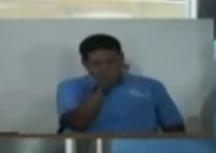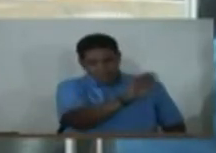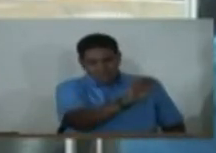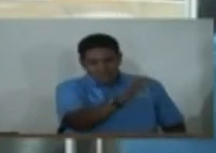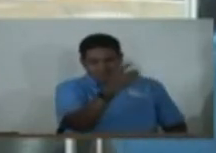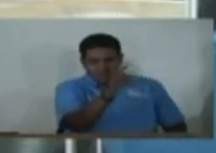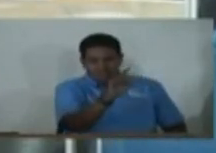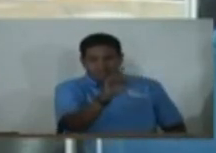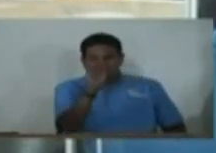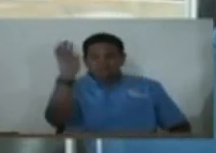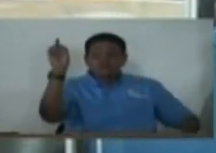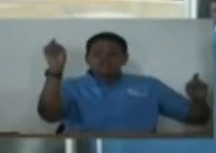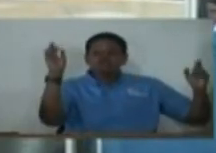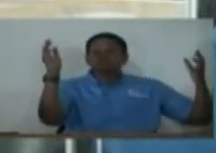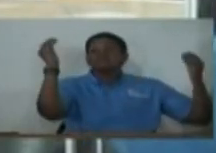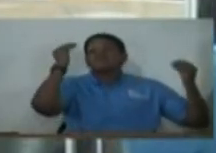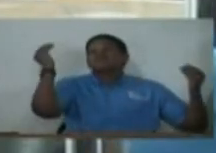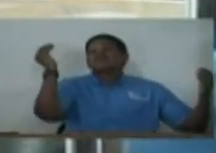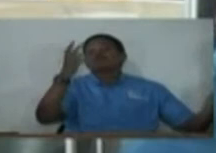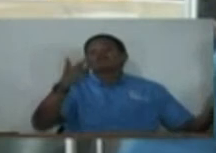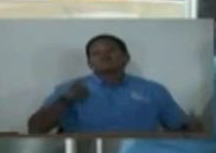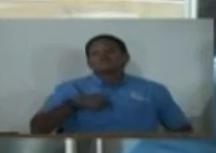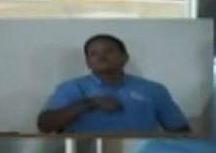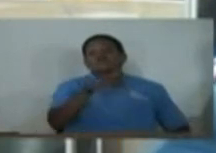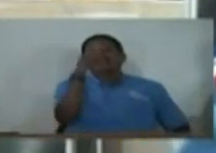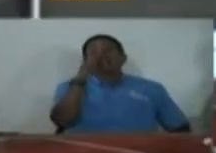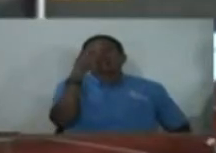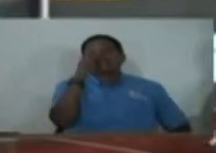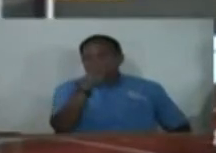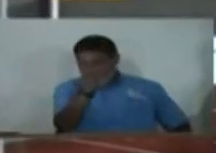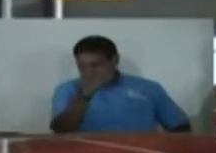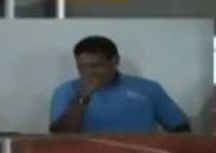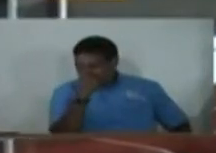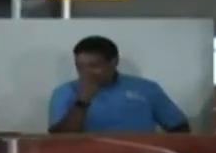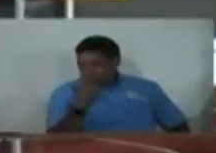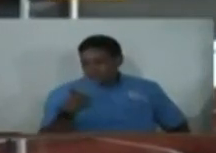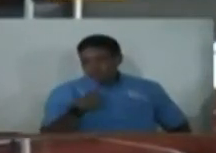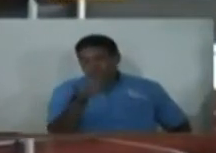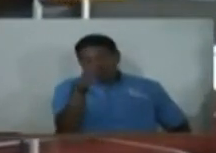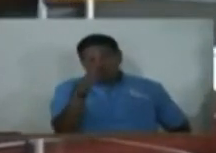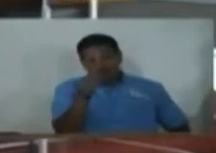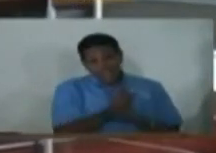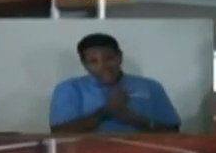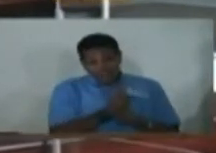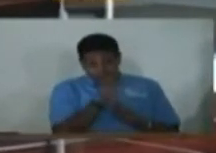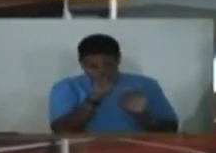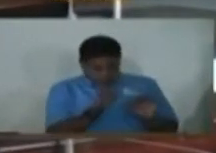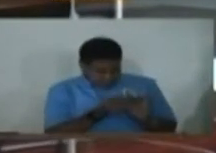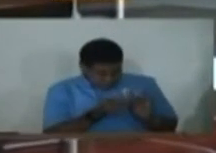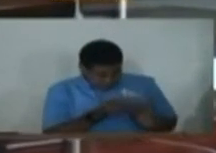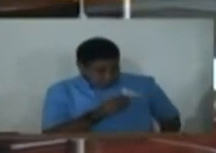Madam Speaker, we listen. We listen carefully.